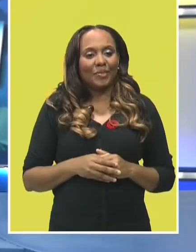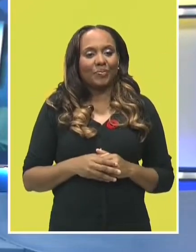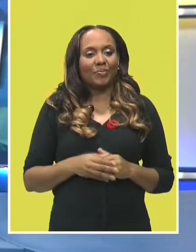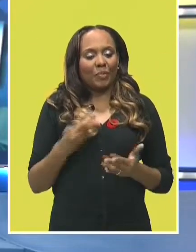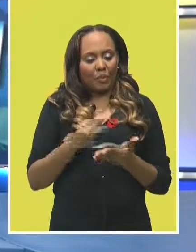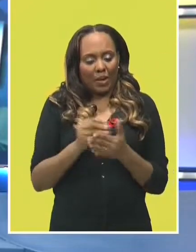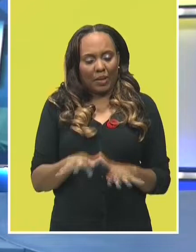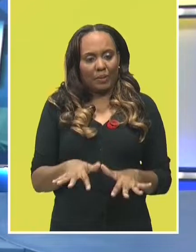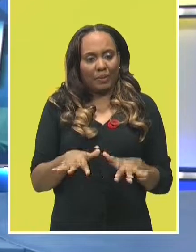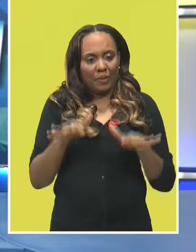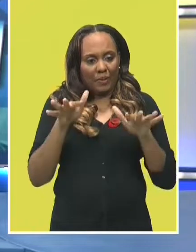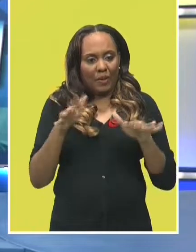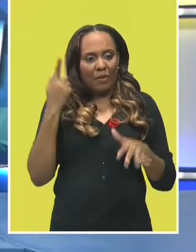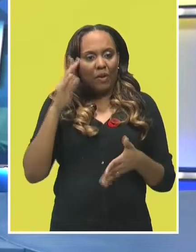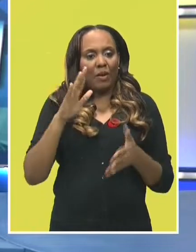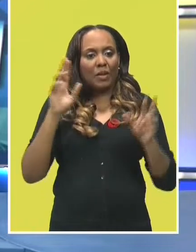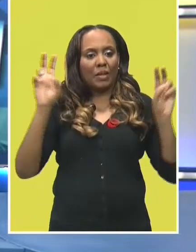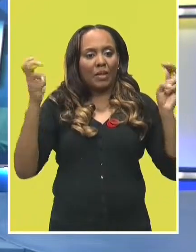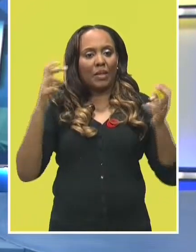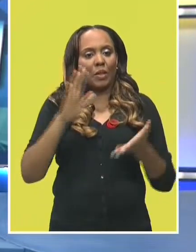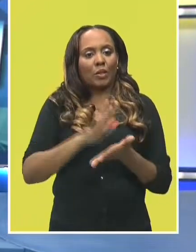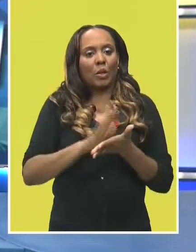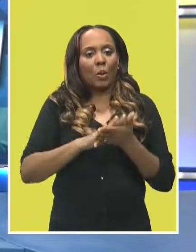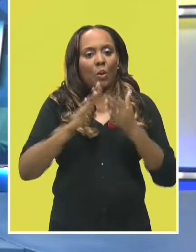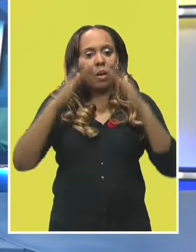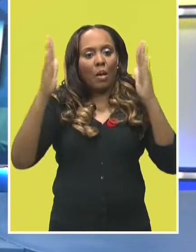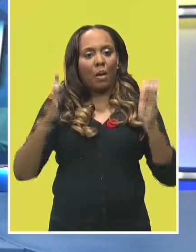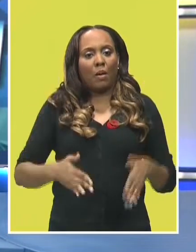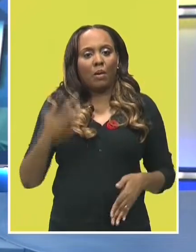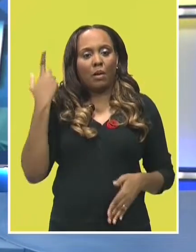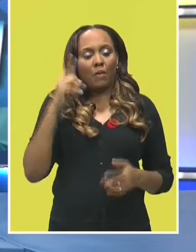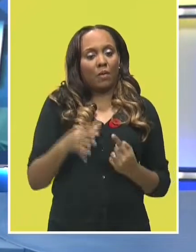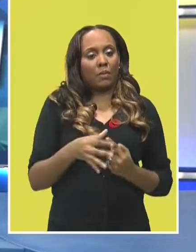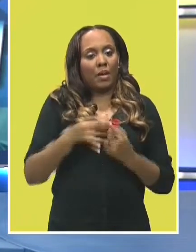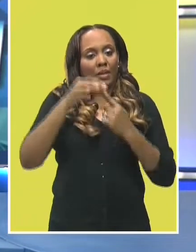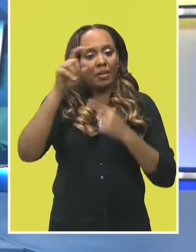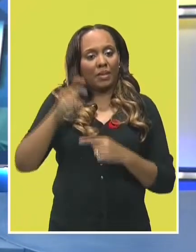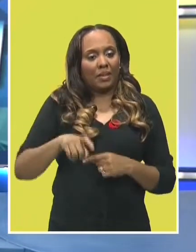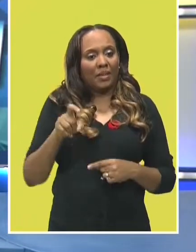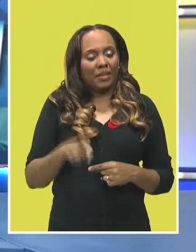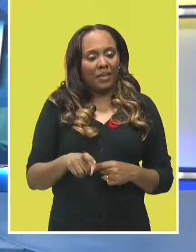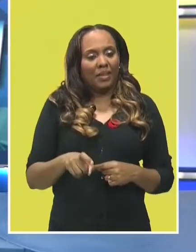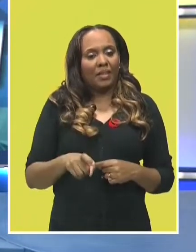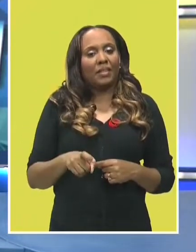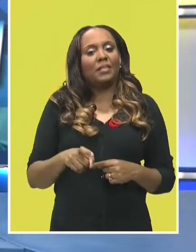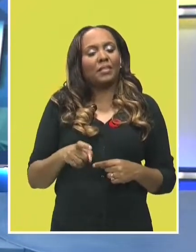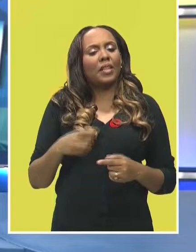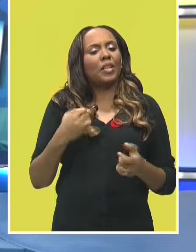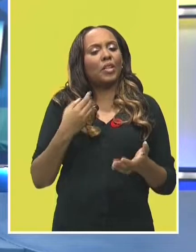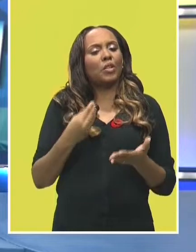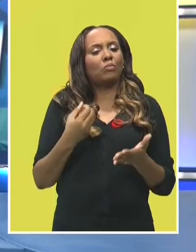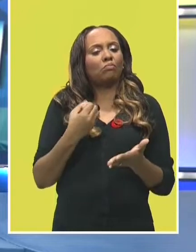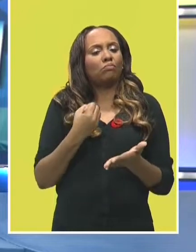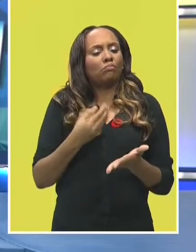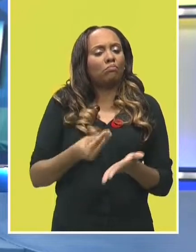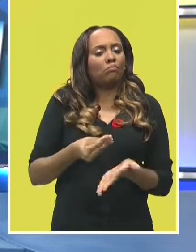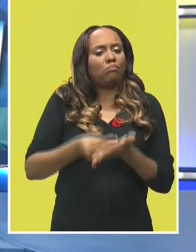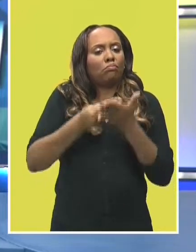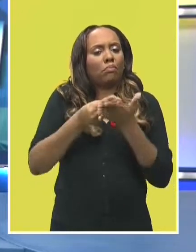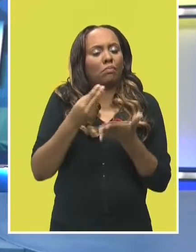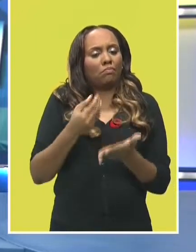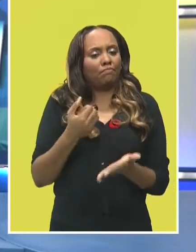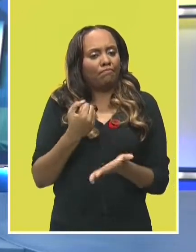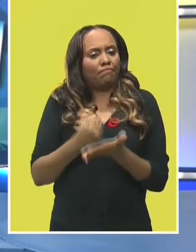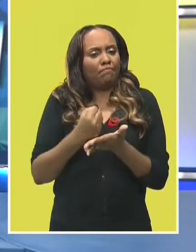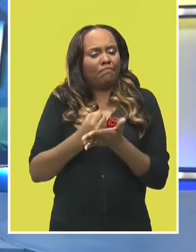fundraising and scholarship efforts of the Schoolhouse for Special Needs were the direct beneficiaries of the concert. Mr. Bacon says he couldn't think of a